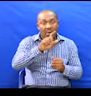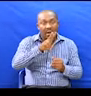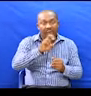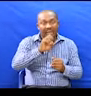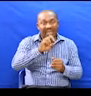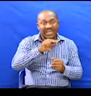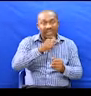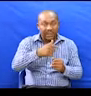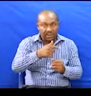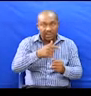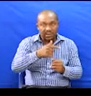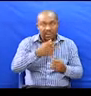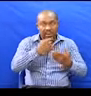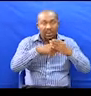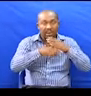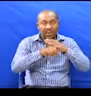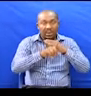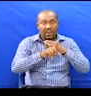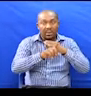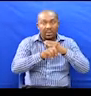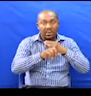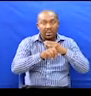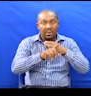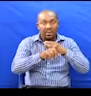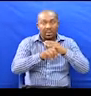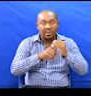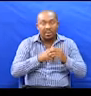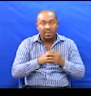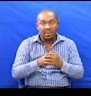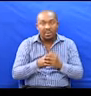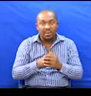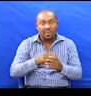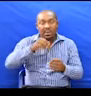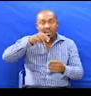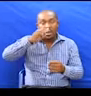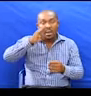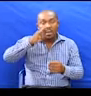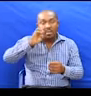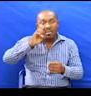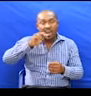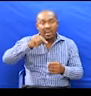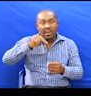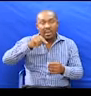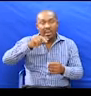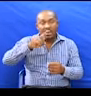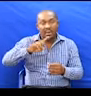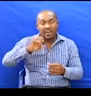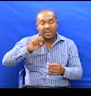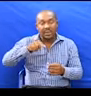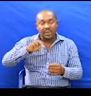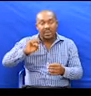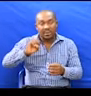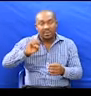Solution. But if you take it and put it into a solvent like benzene, they are going to dissolve and make a uniform